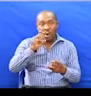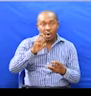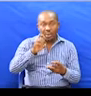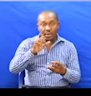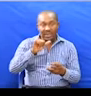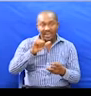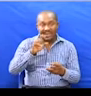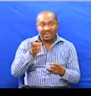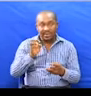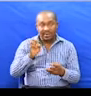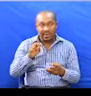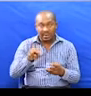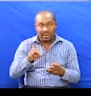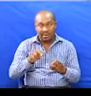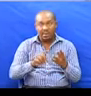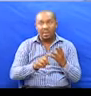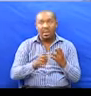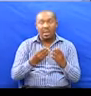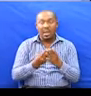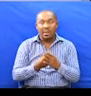But sometimes